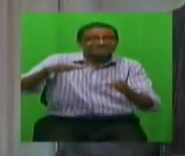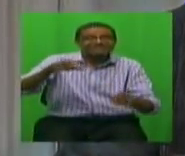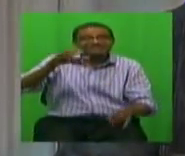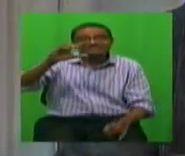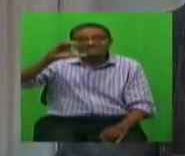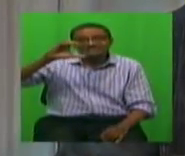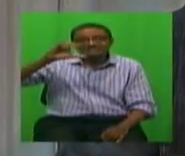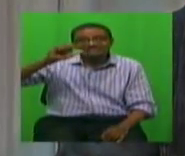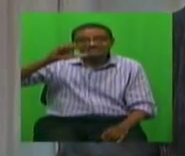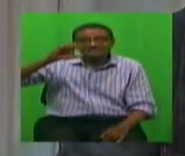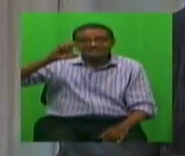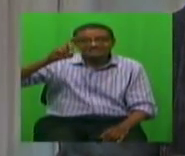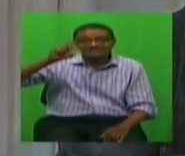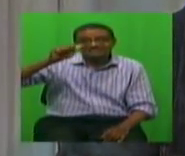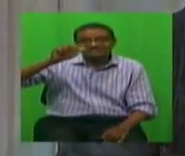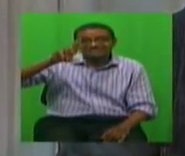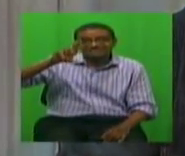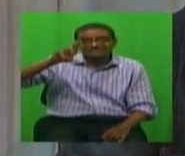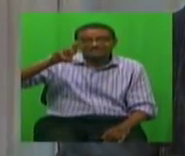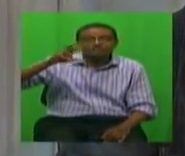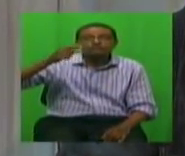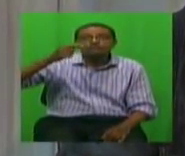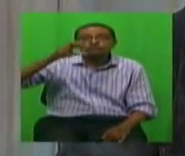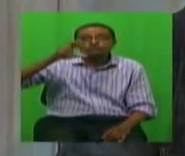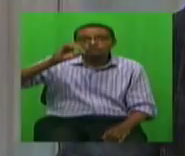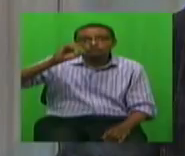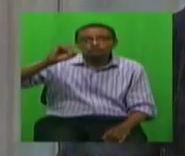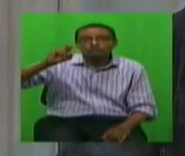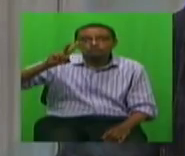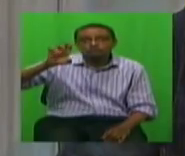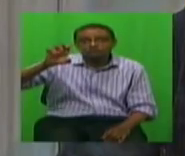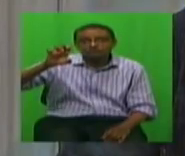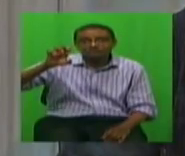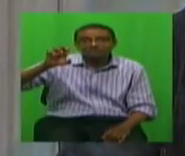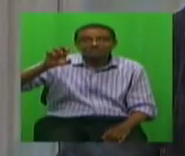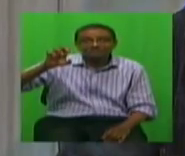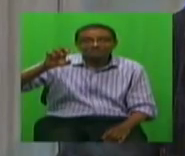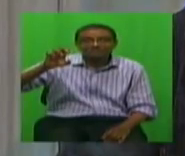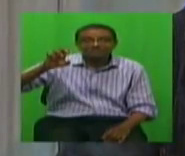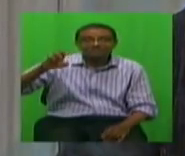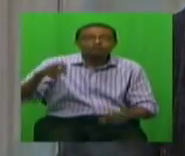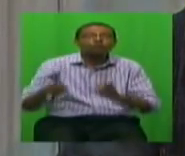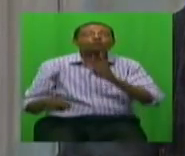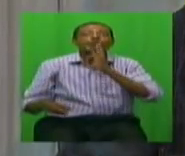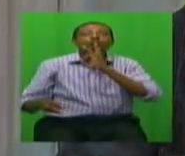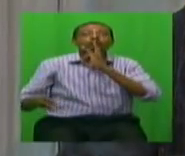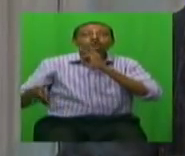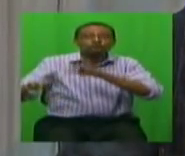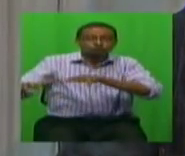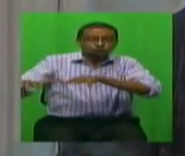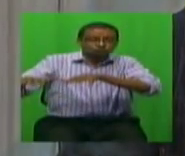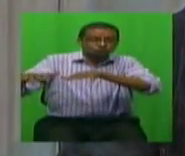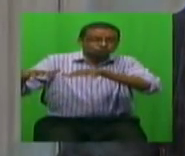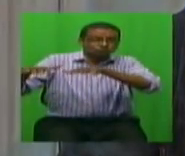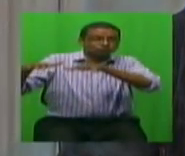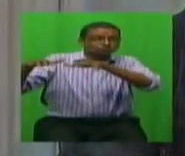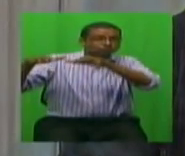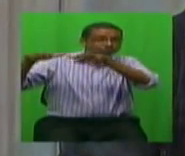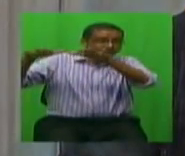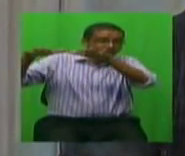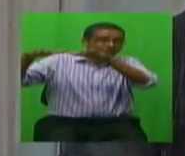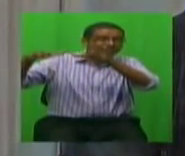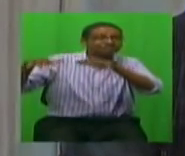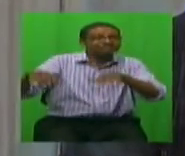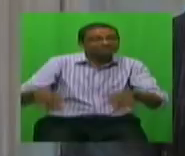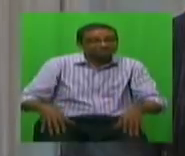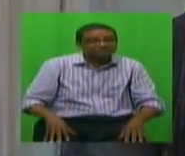the Ottawa River flows maybe about 8 feet from the roadway. And as you enter maybe